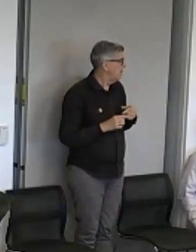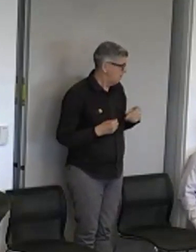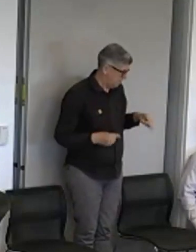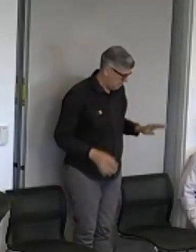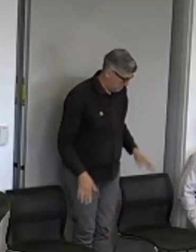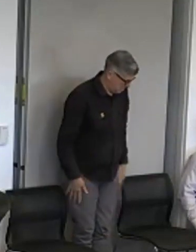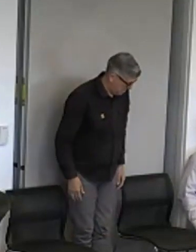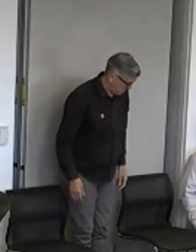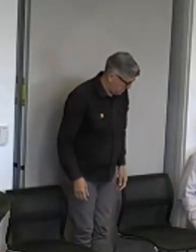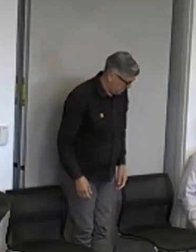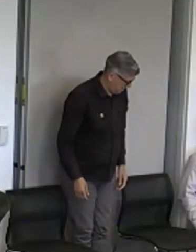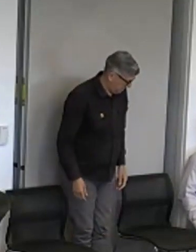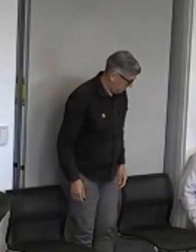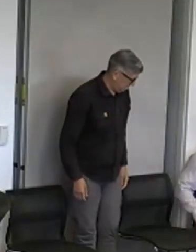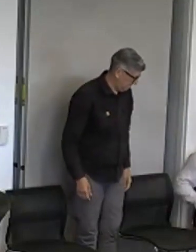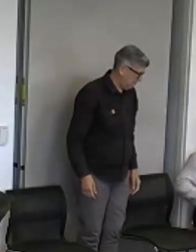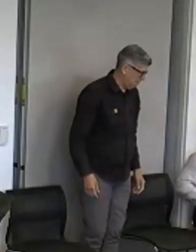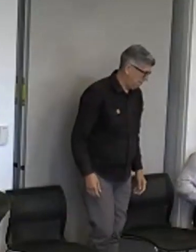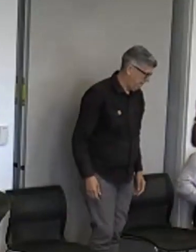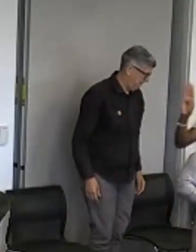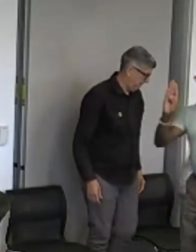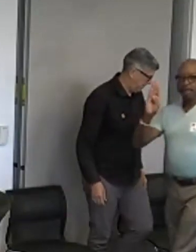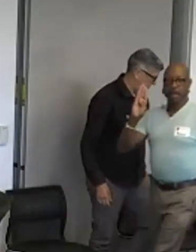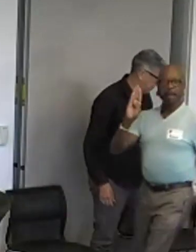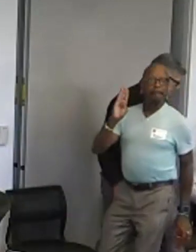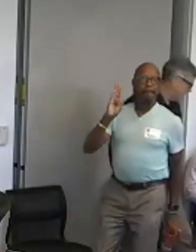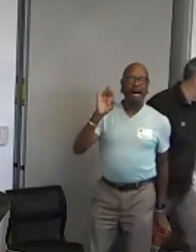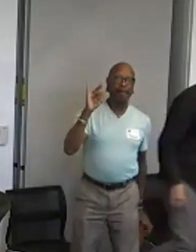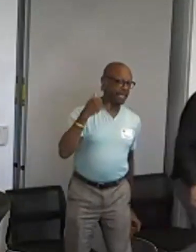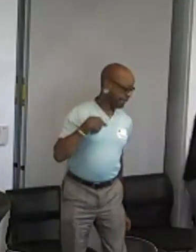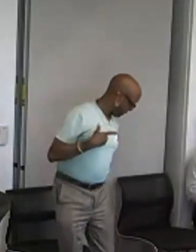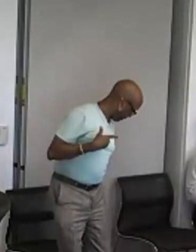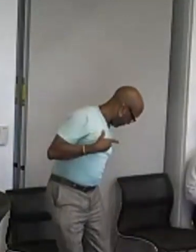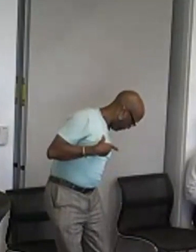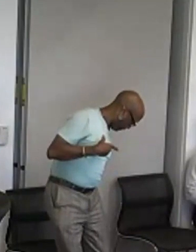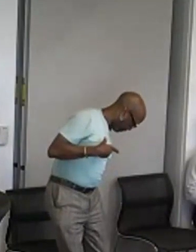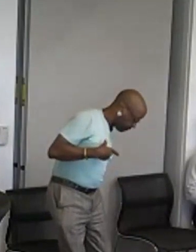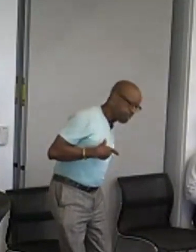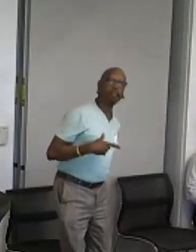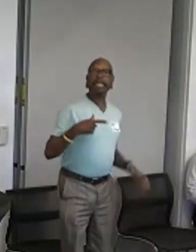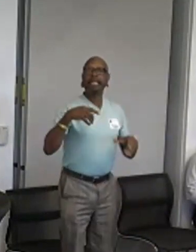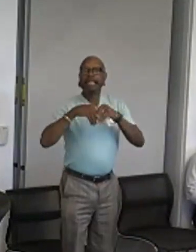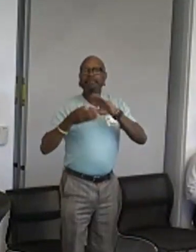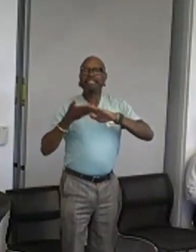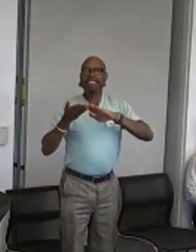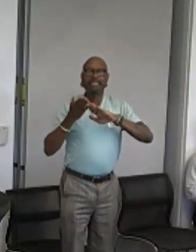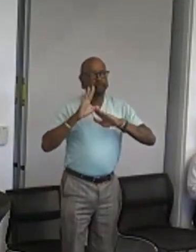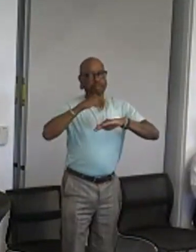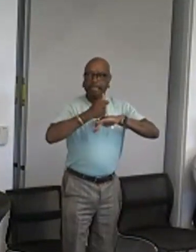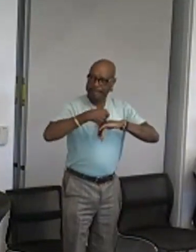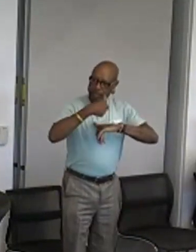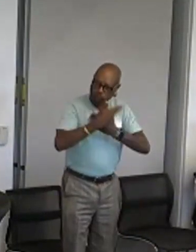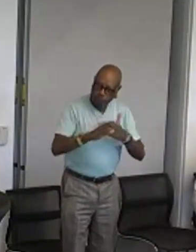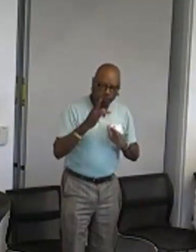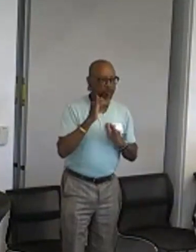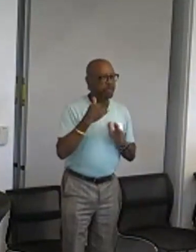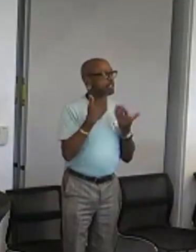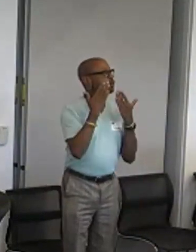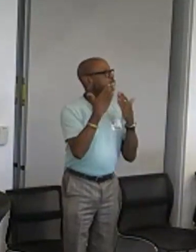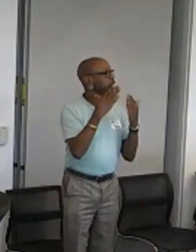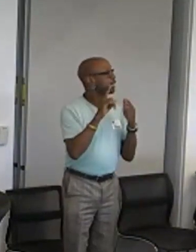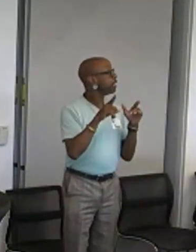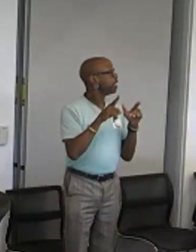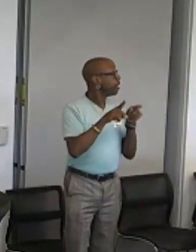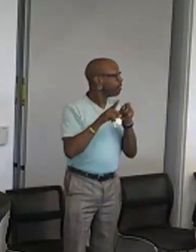in facilities single-handedly set this room. I don't know if he's around, but you know, I want him to feel appreciated, and he oversees